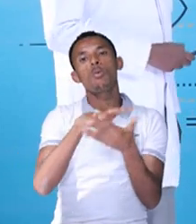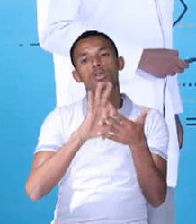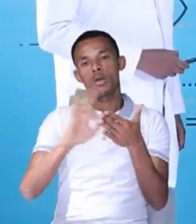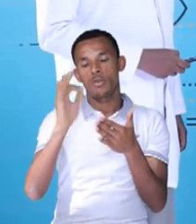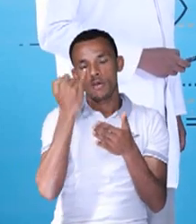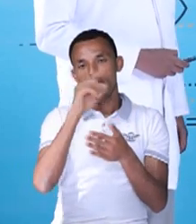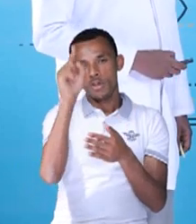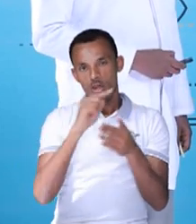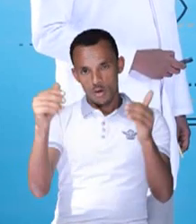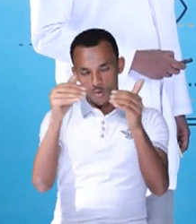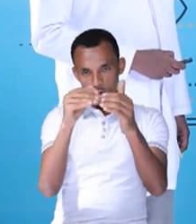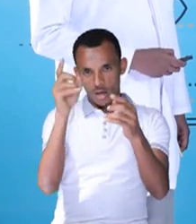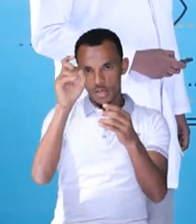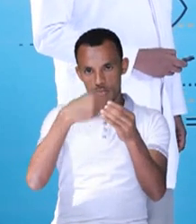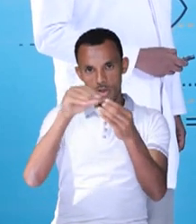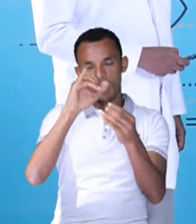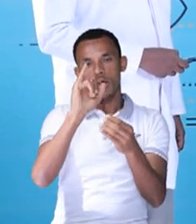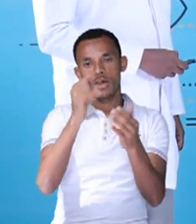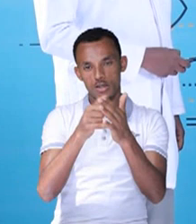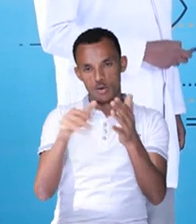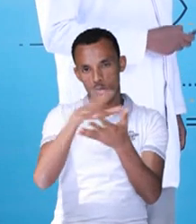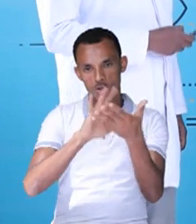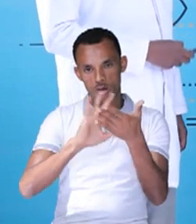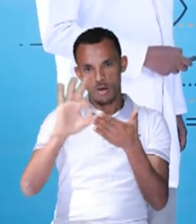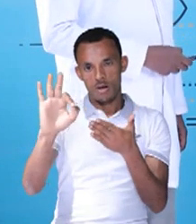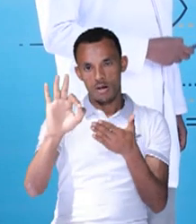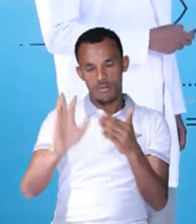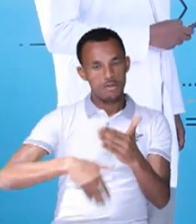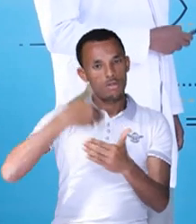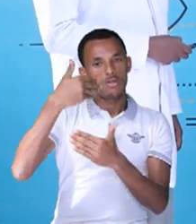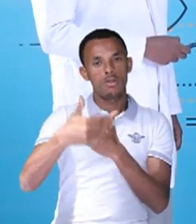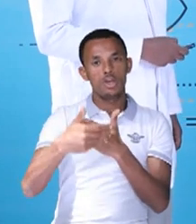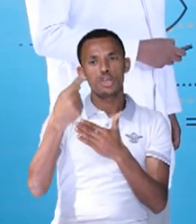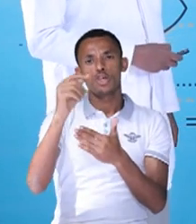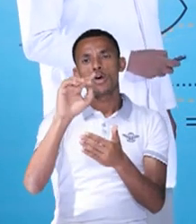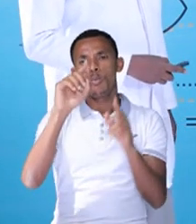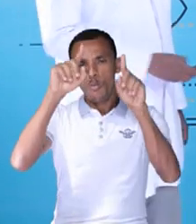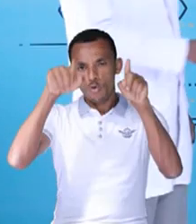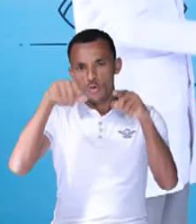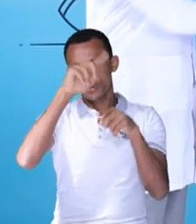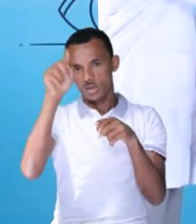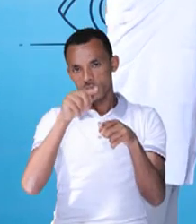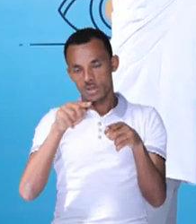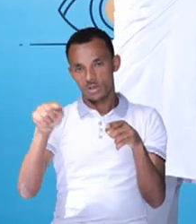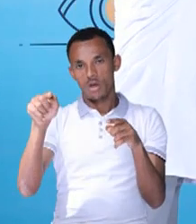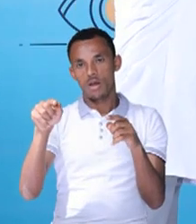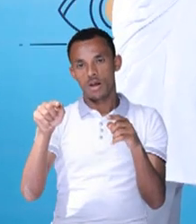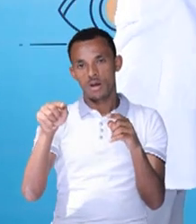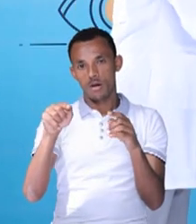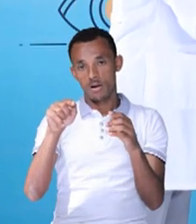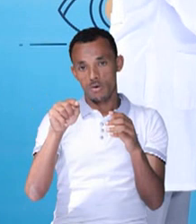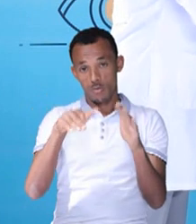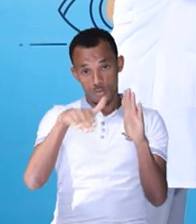If z is equal to x plus yi, it is a complex number, then the modulus of z denoted by this